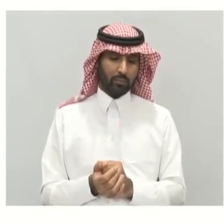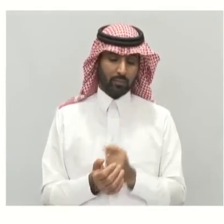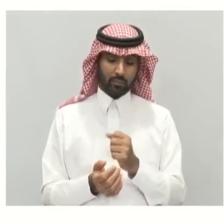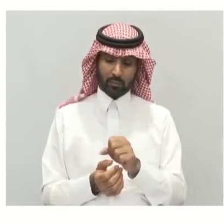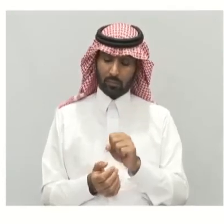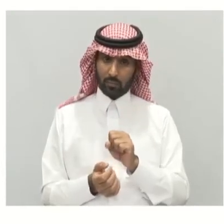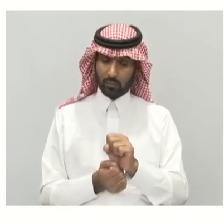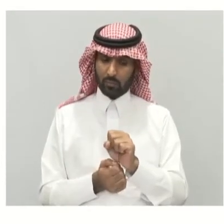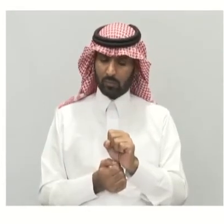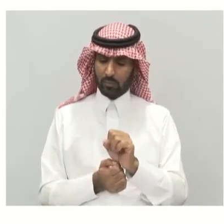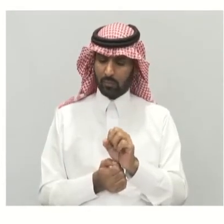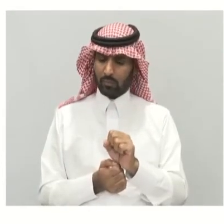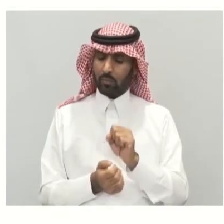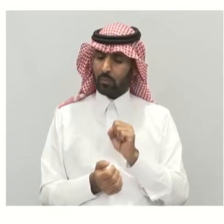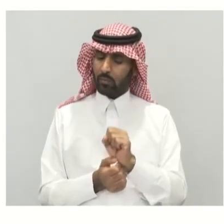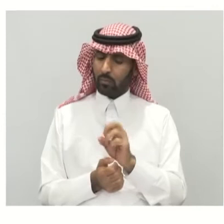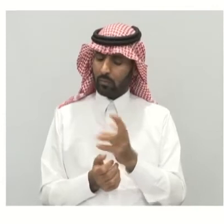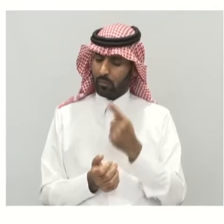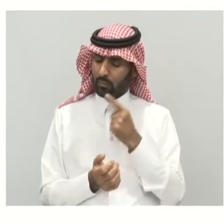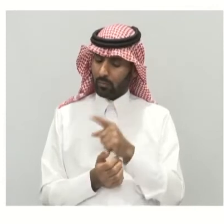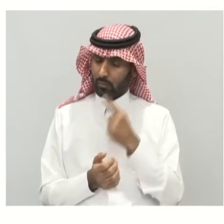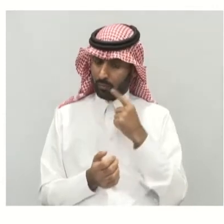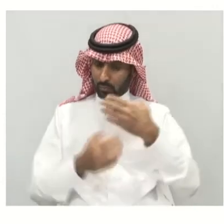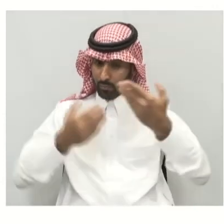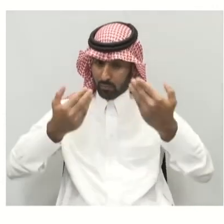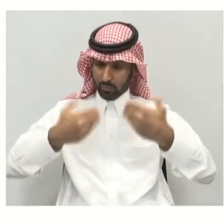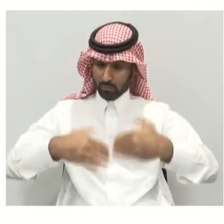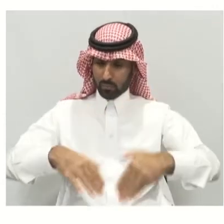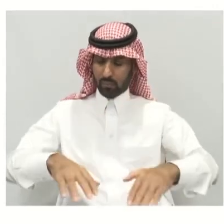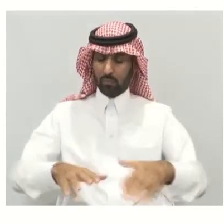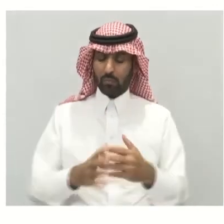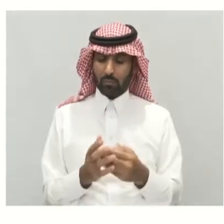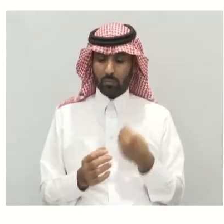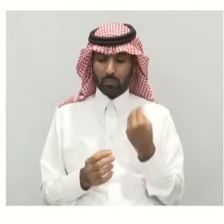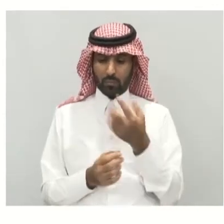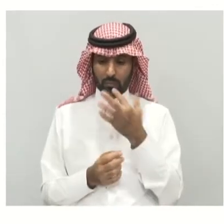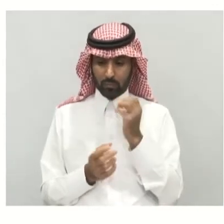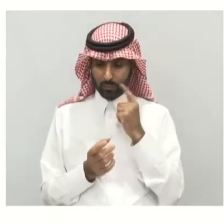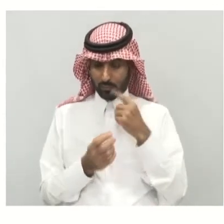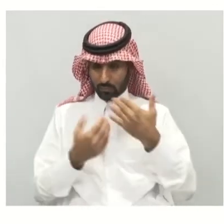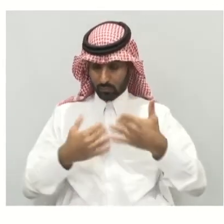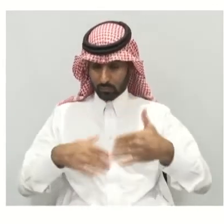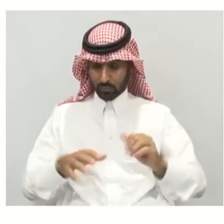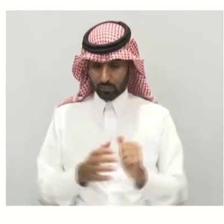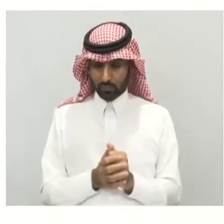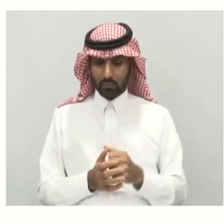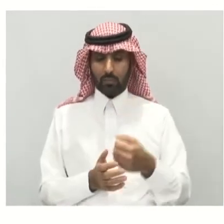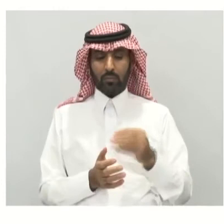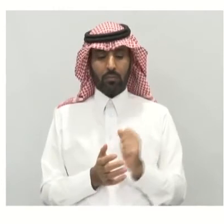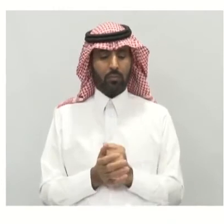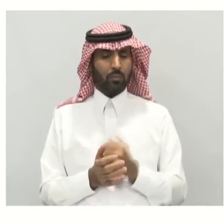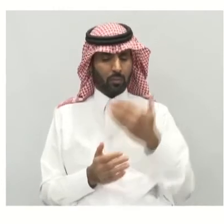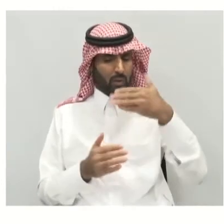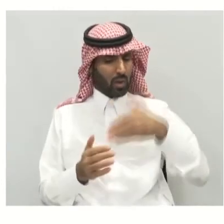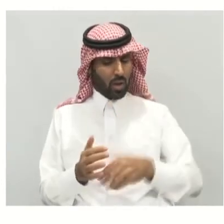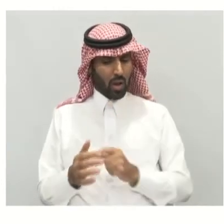special? What is special about whitewater rafting experience in Patagonia? How long is the